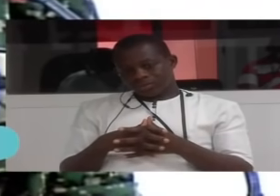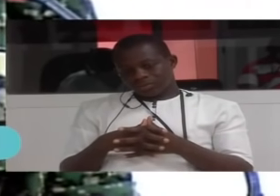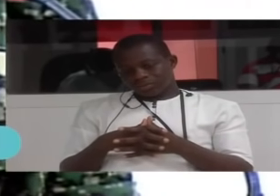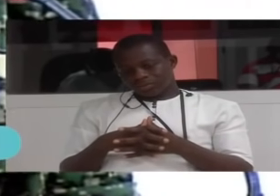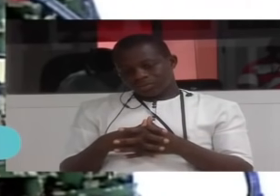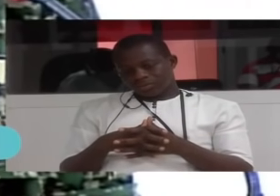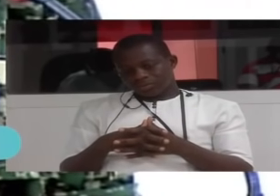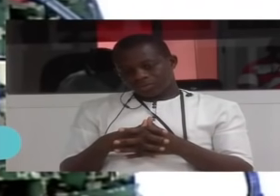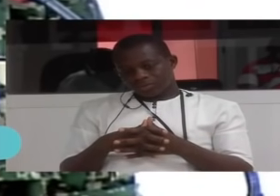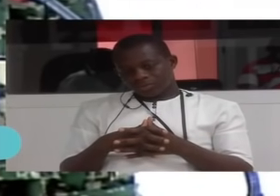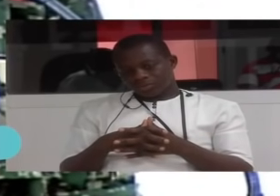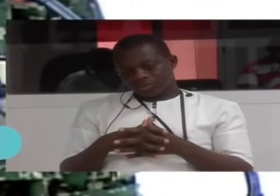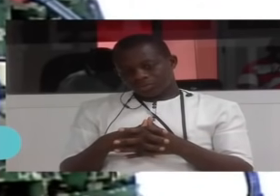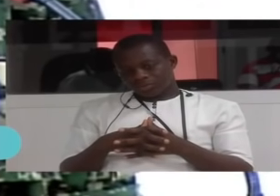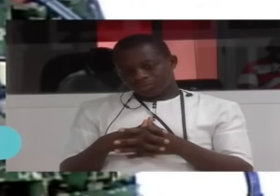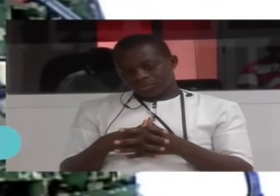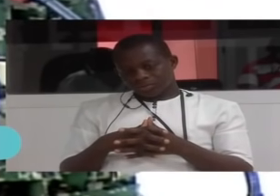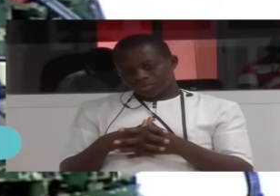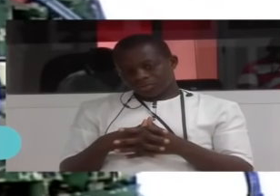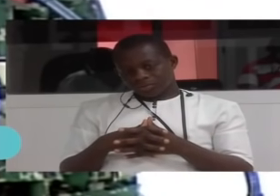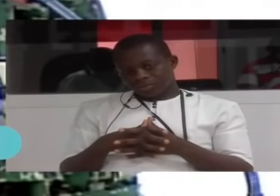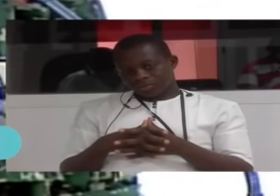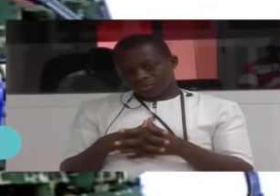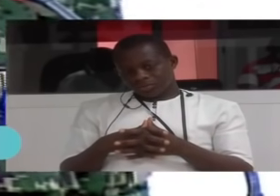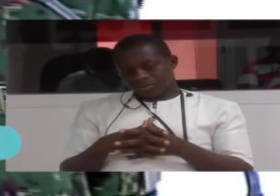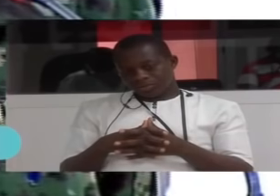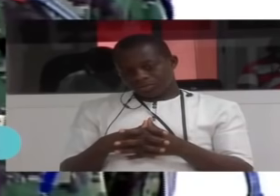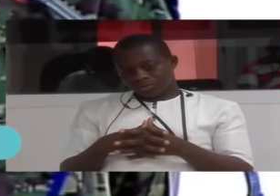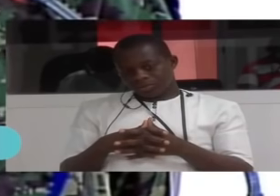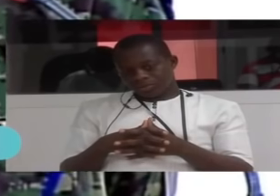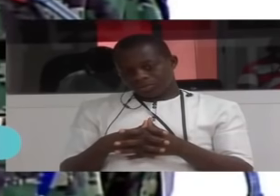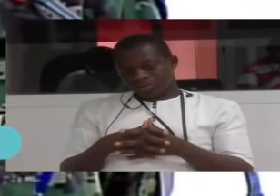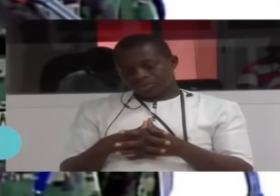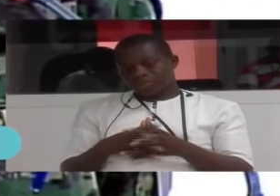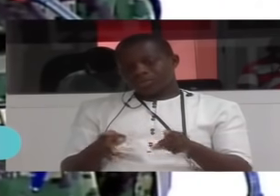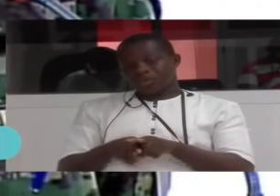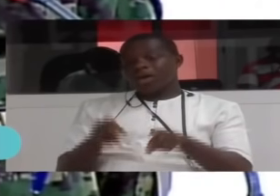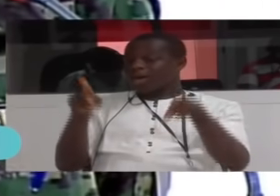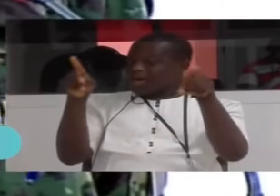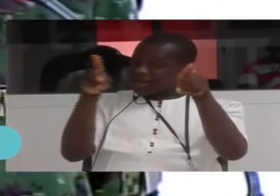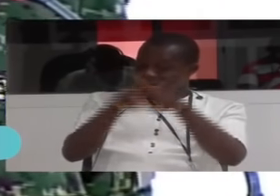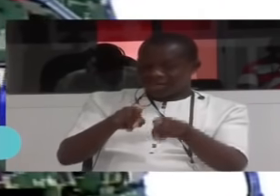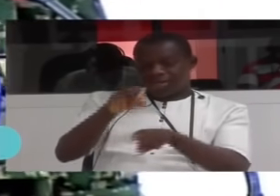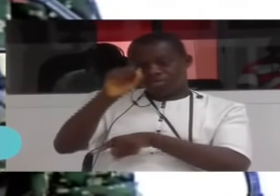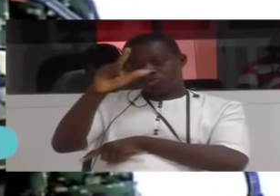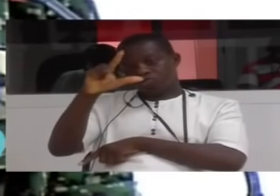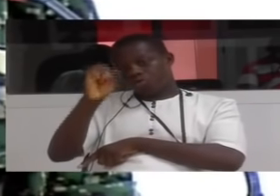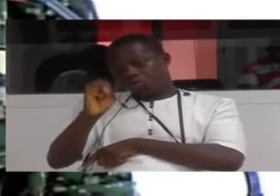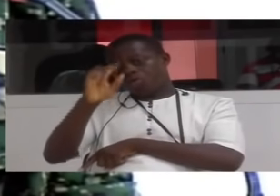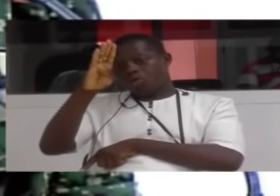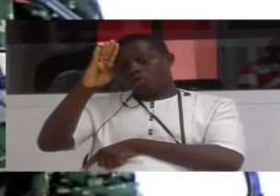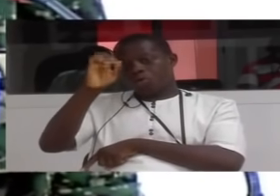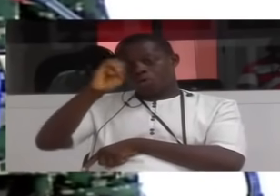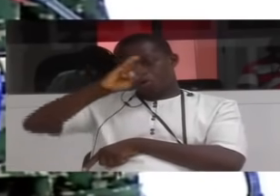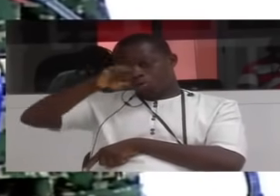Mune ndax mom Solo Bojang momu mo ñew téru leen waat? Mom melna Solo Bojang mi la mom la waw. He is this same